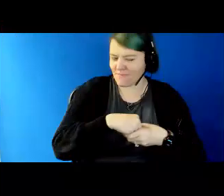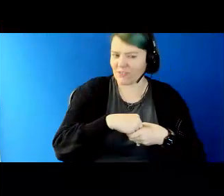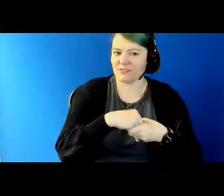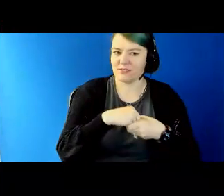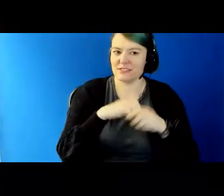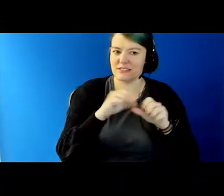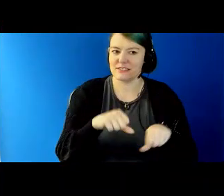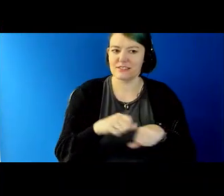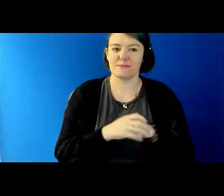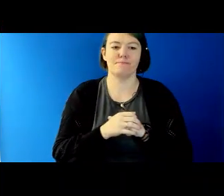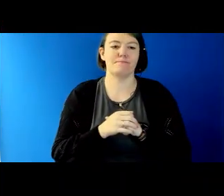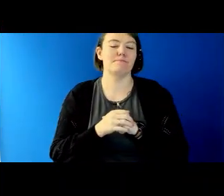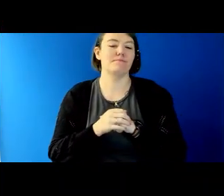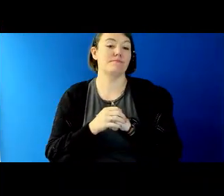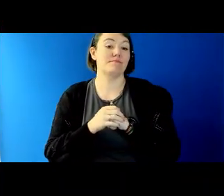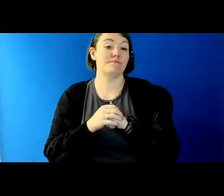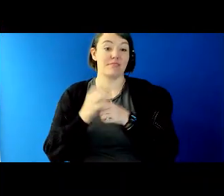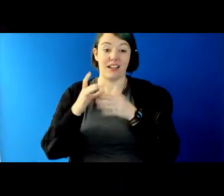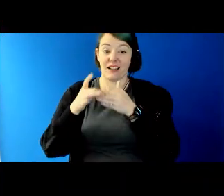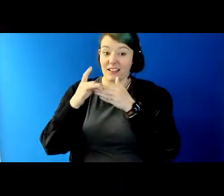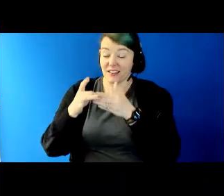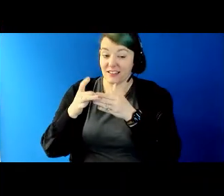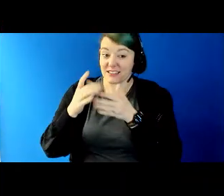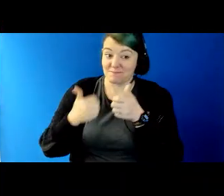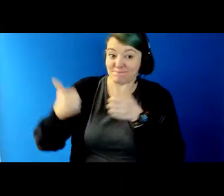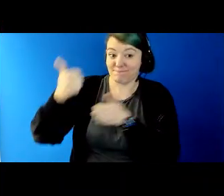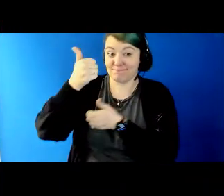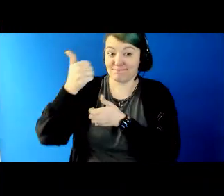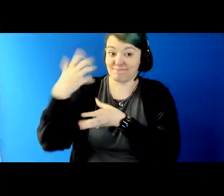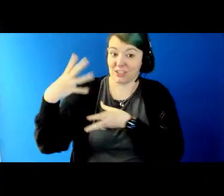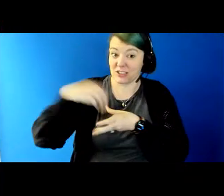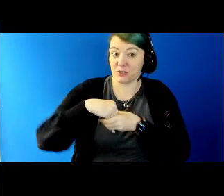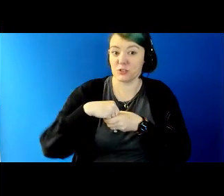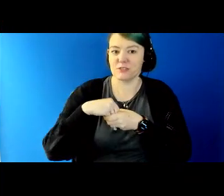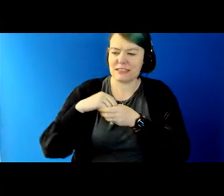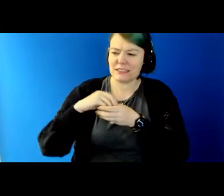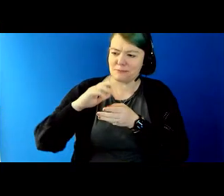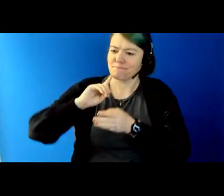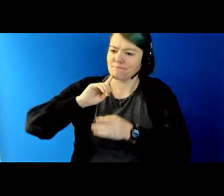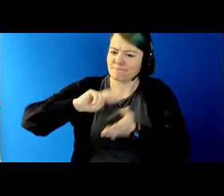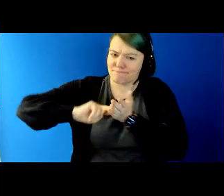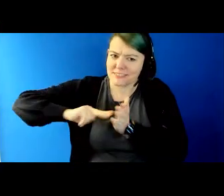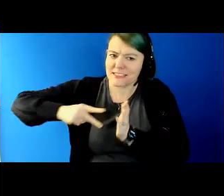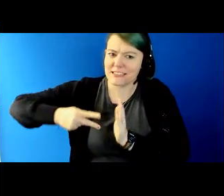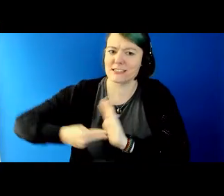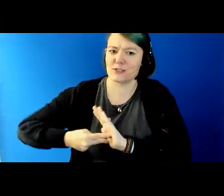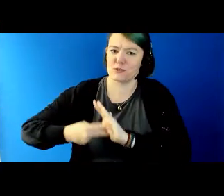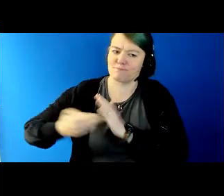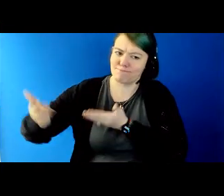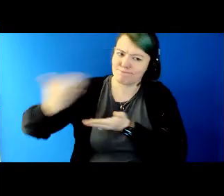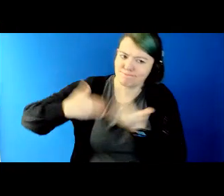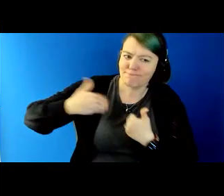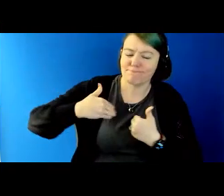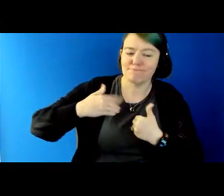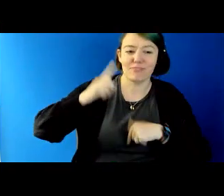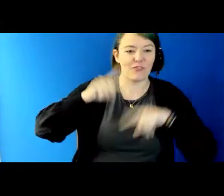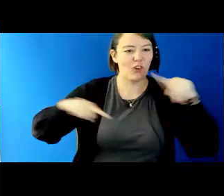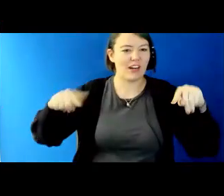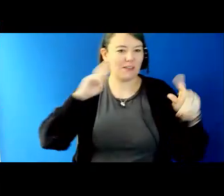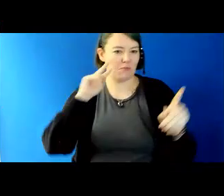voices are heard. One of the most powerful ways leaders can demonstrate respect is by using person-first